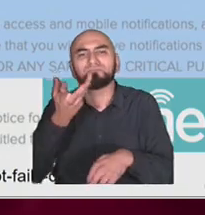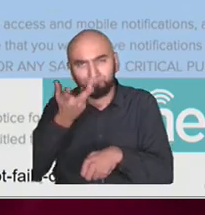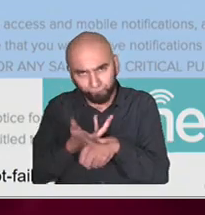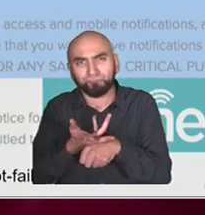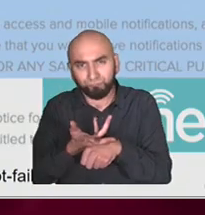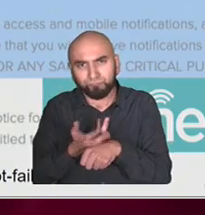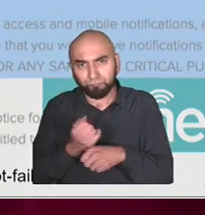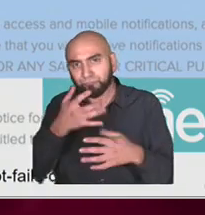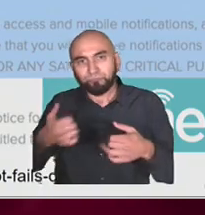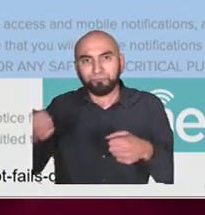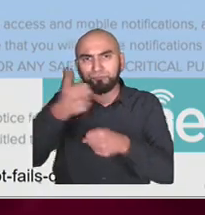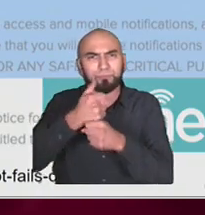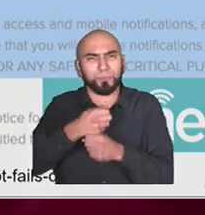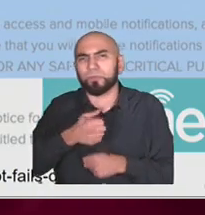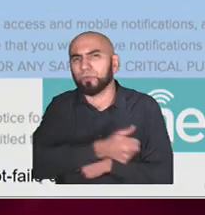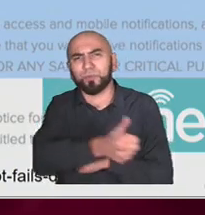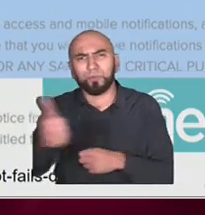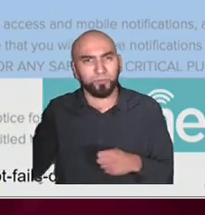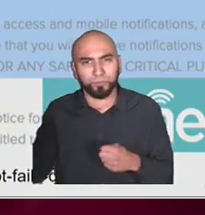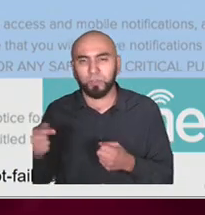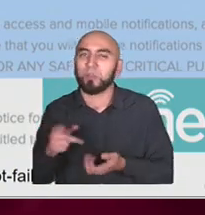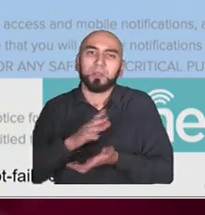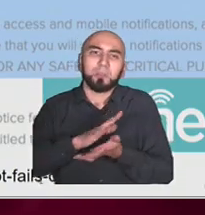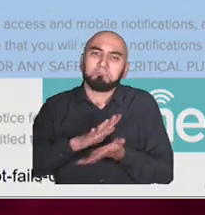upload your brain into a box, and that's no problem.